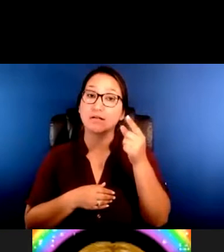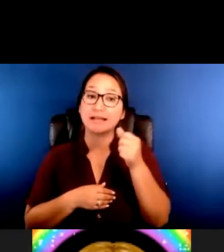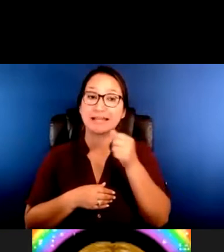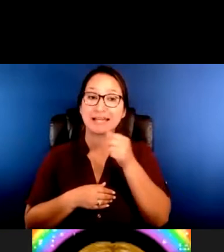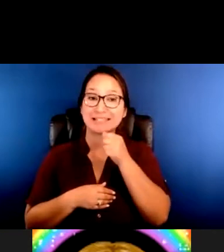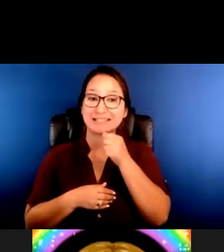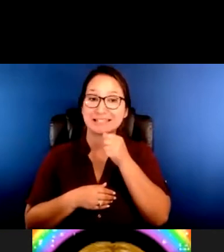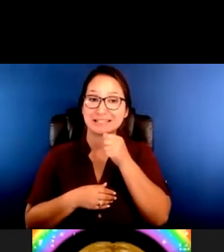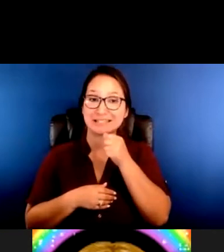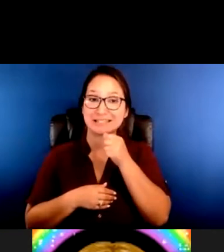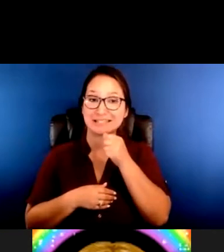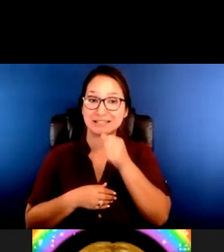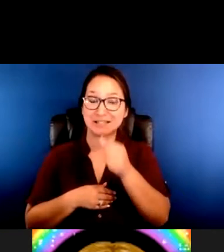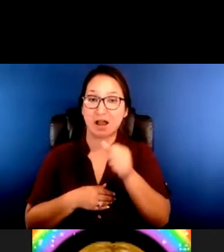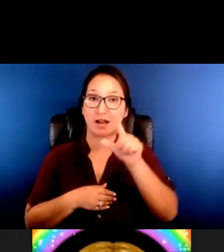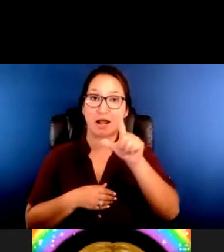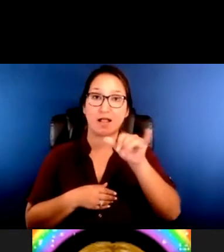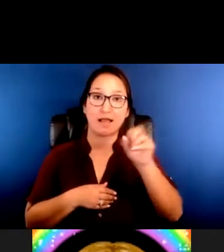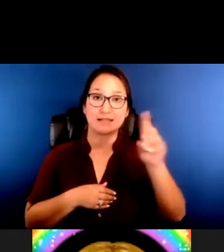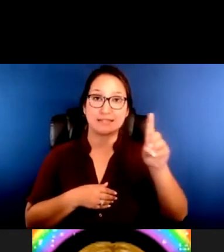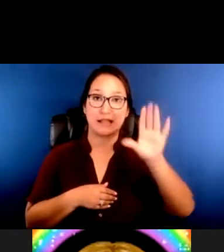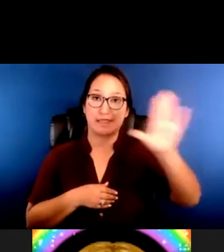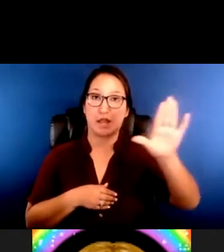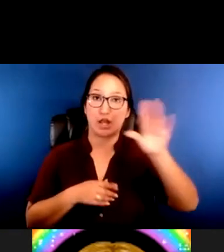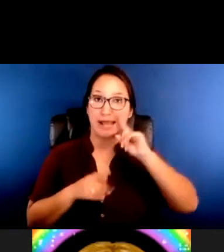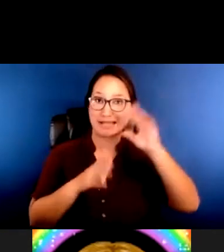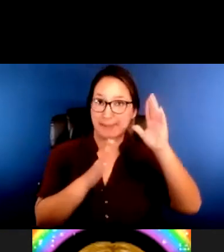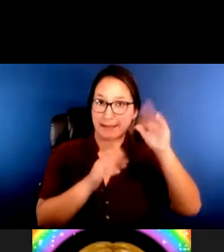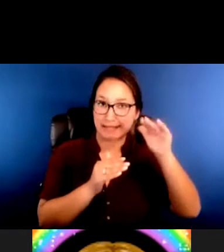of Leander ISD to do temperature checks for various reasons and good reasons.